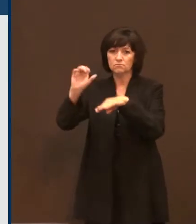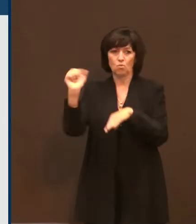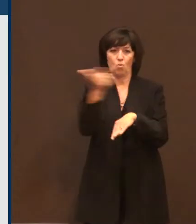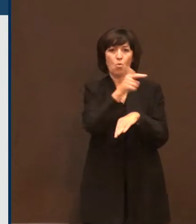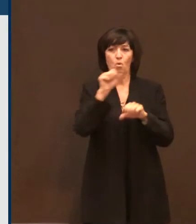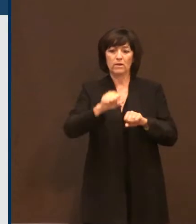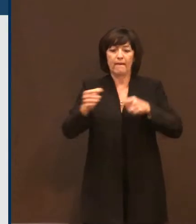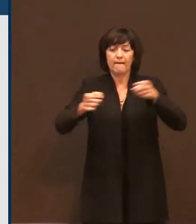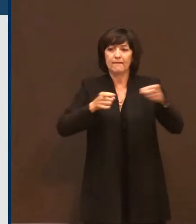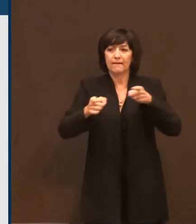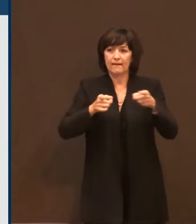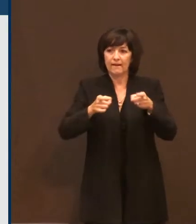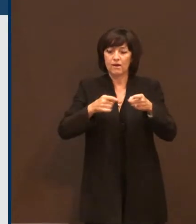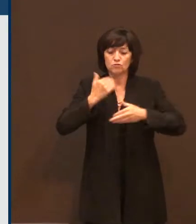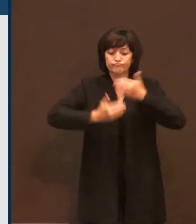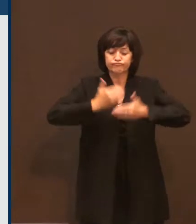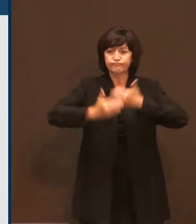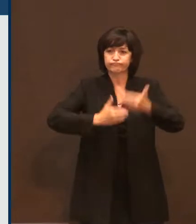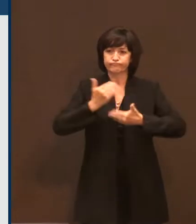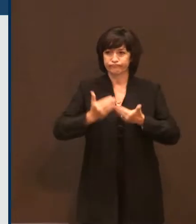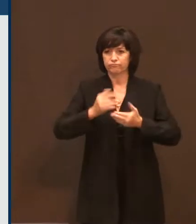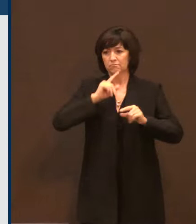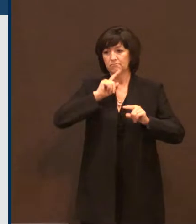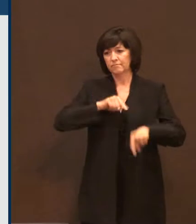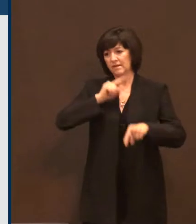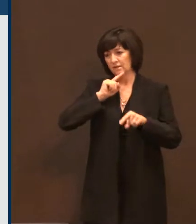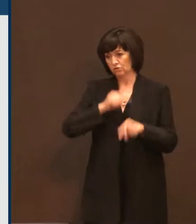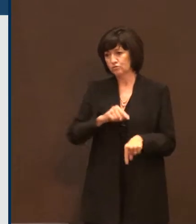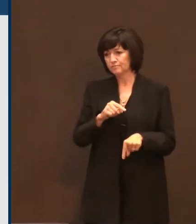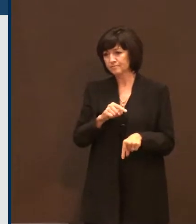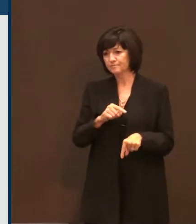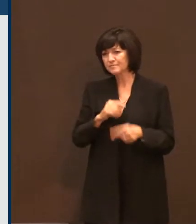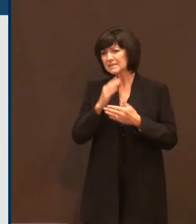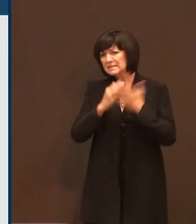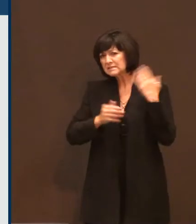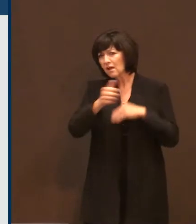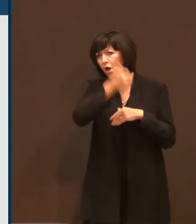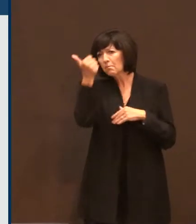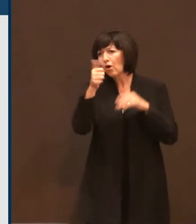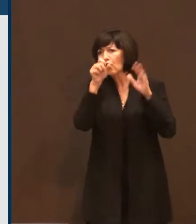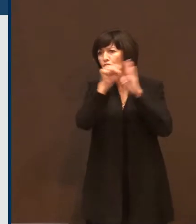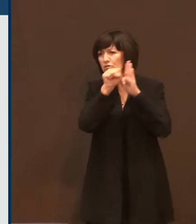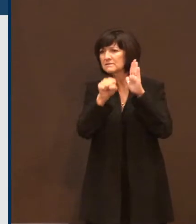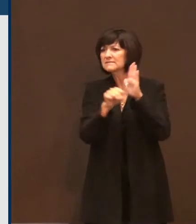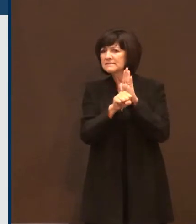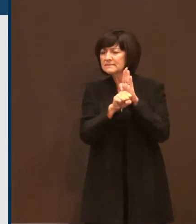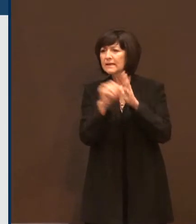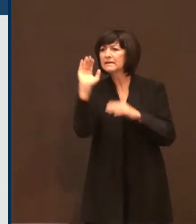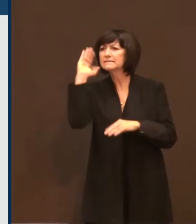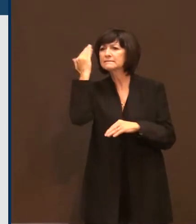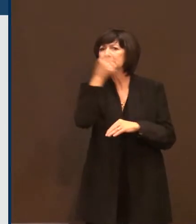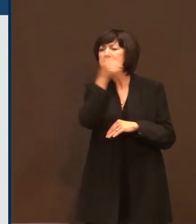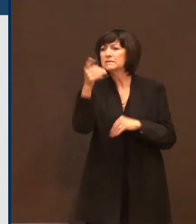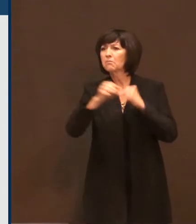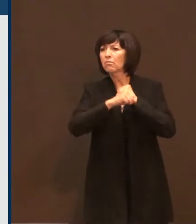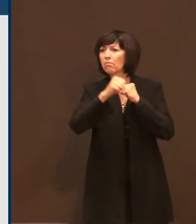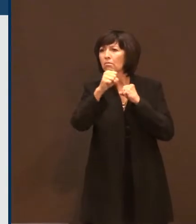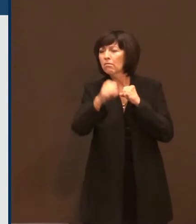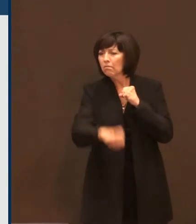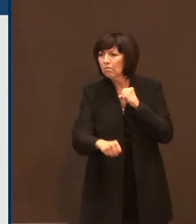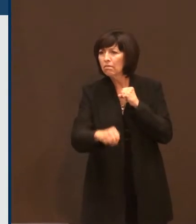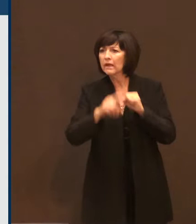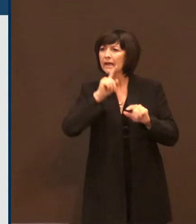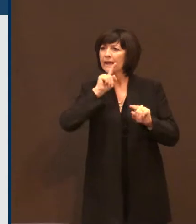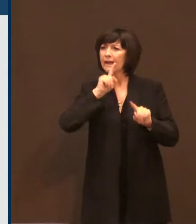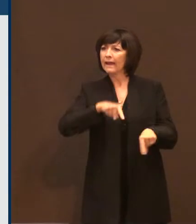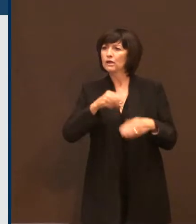some in other states experiencing a delay there in getting their tests turned around. There is some concern as